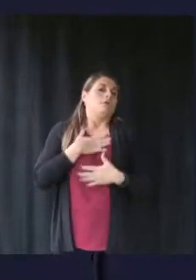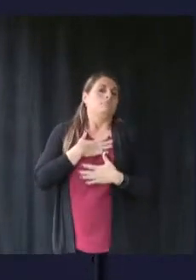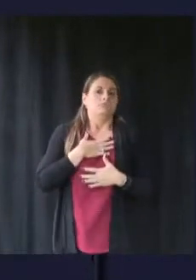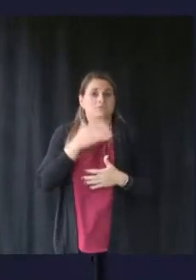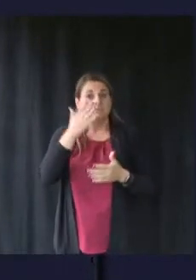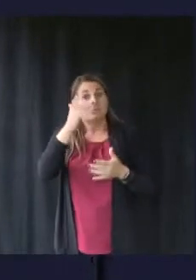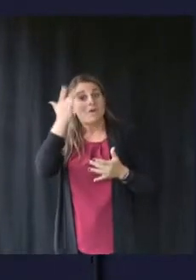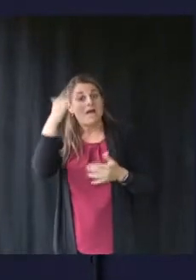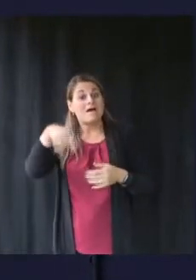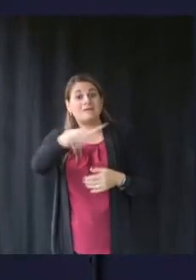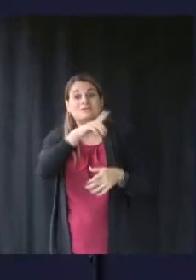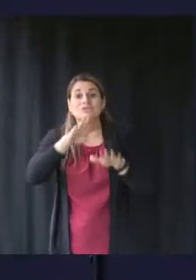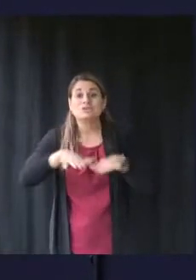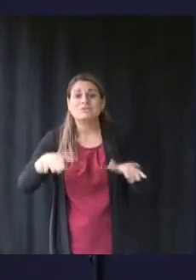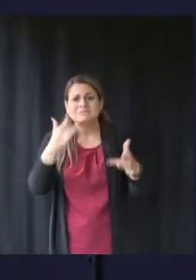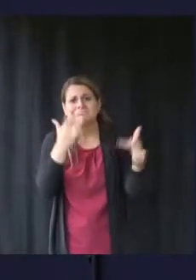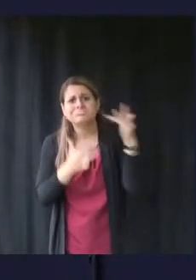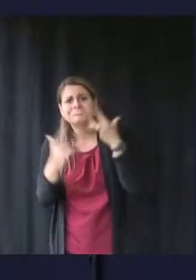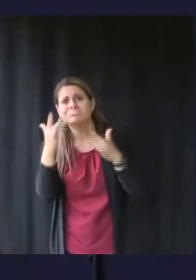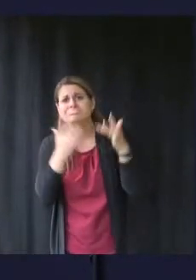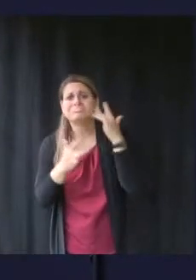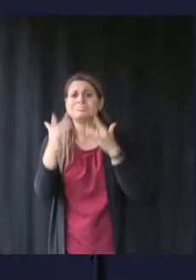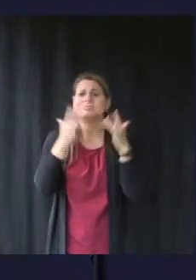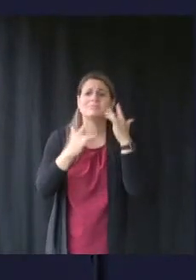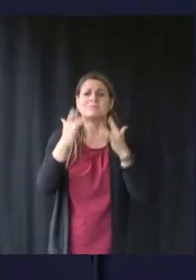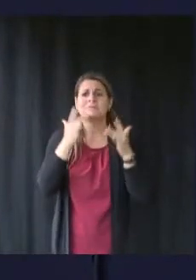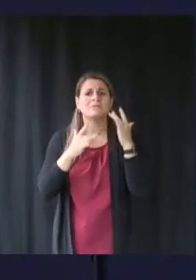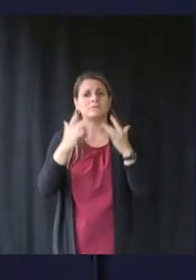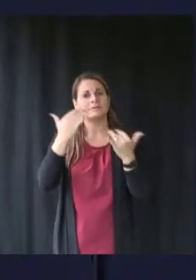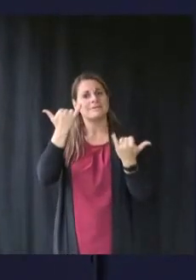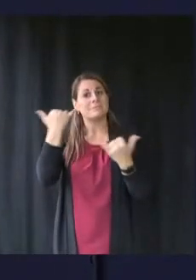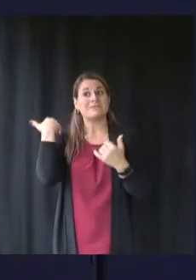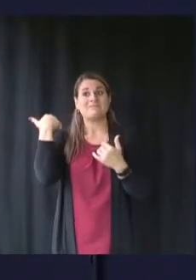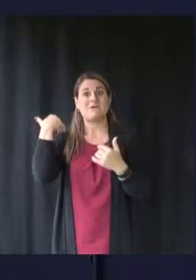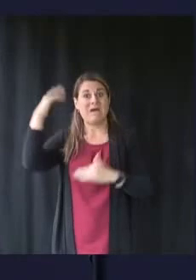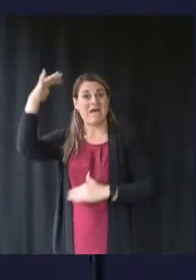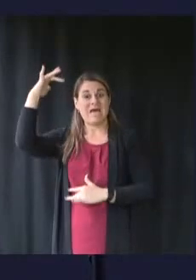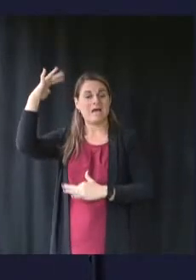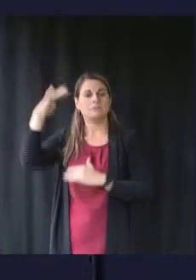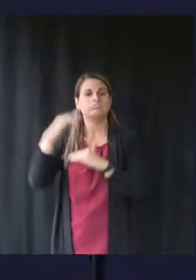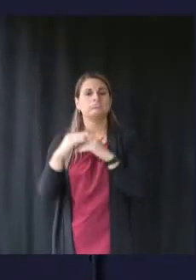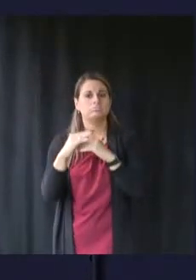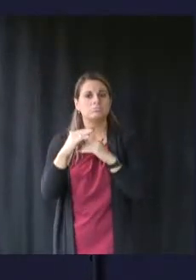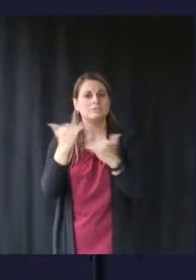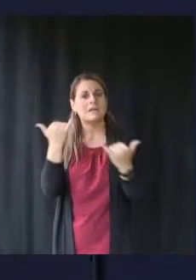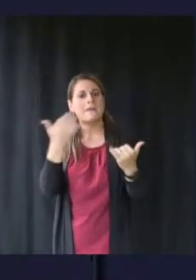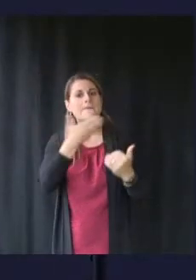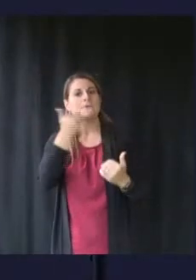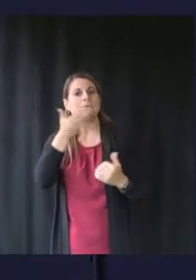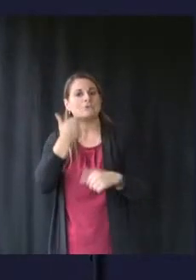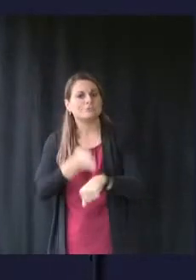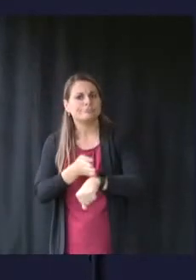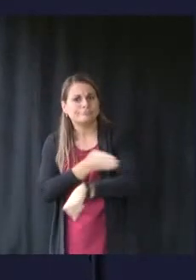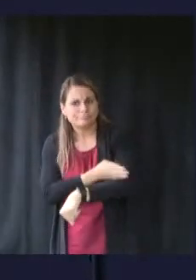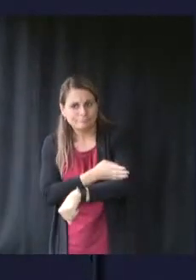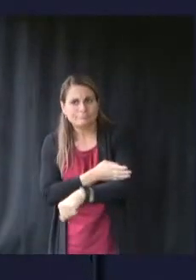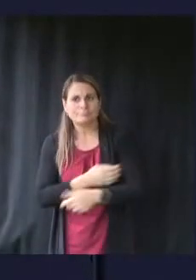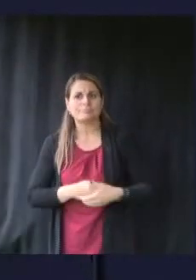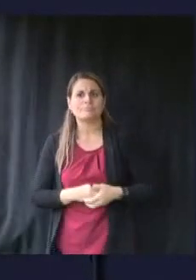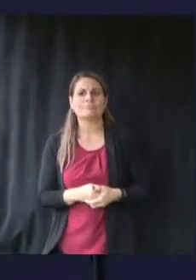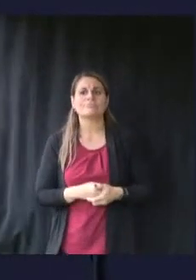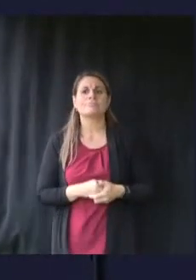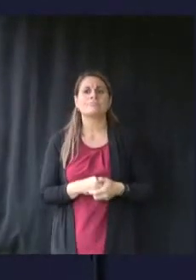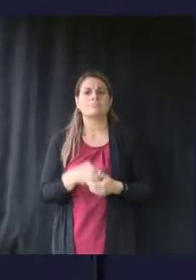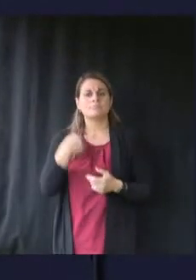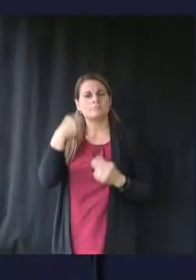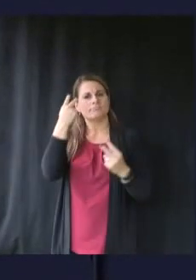it nearly in half. And none of us should lose sight of what it meant to American families when we think about our mission to